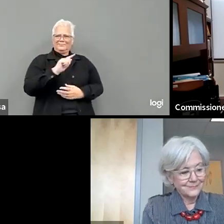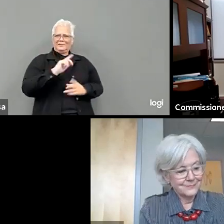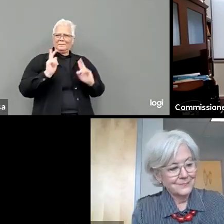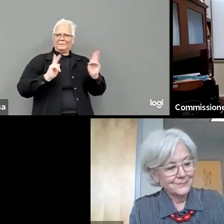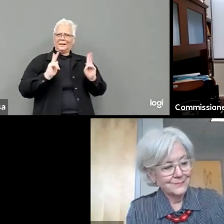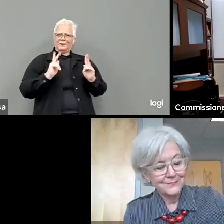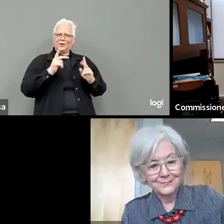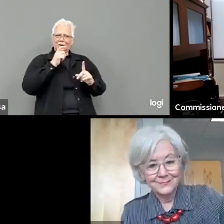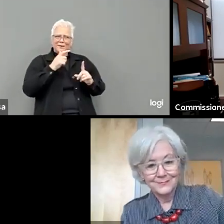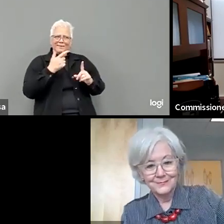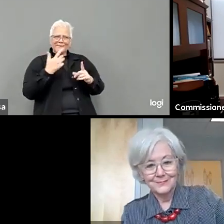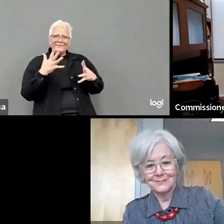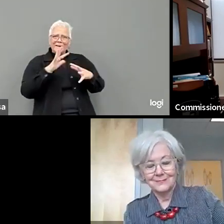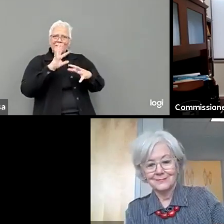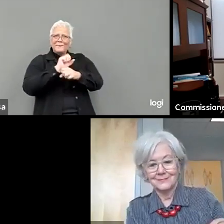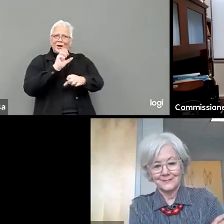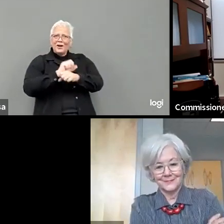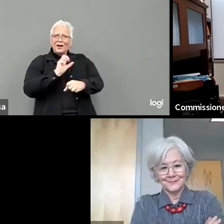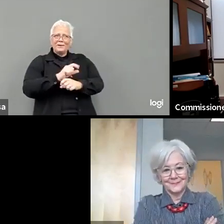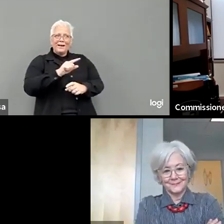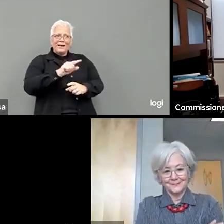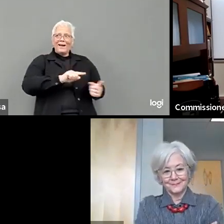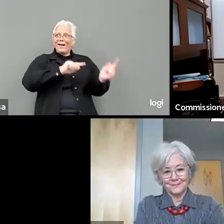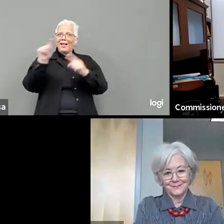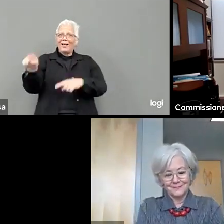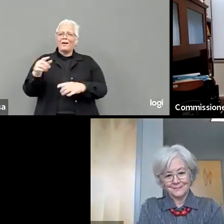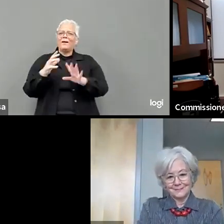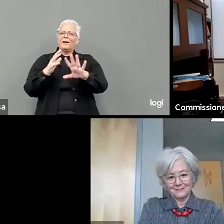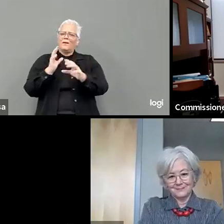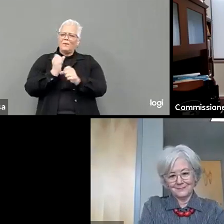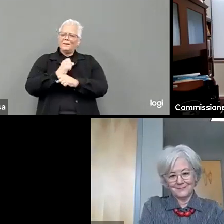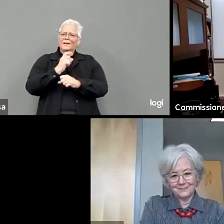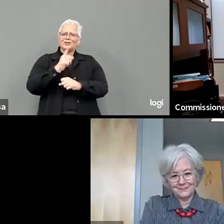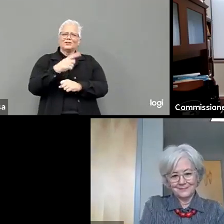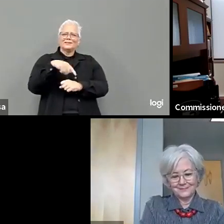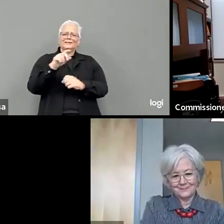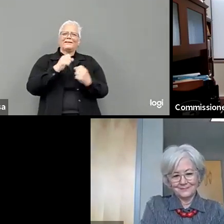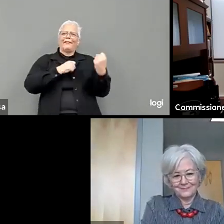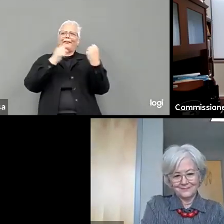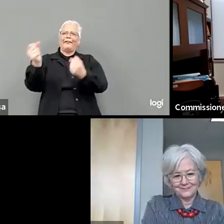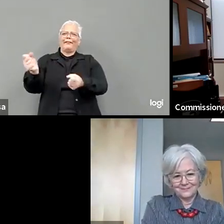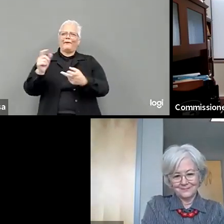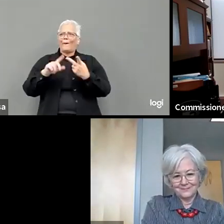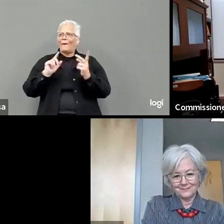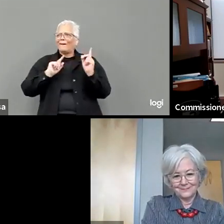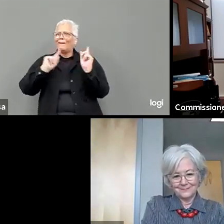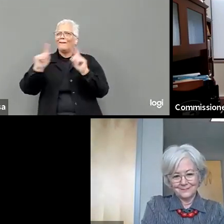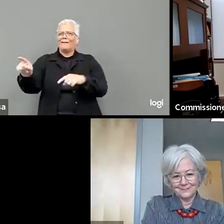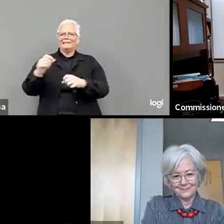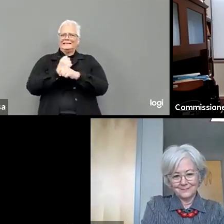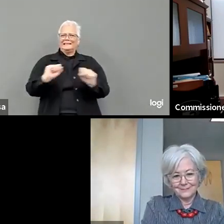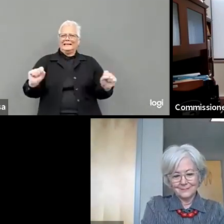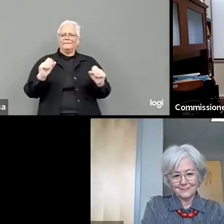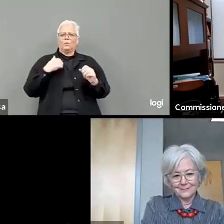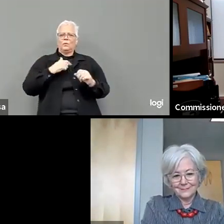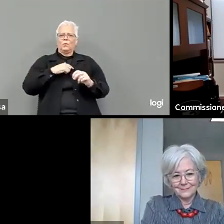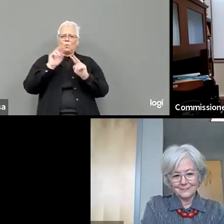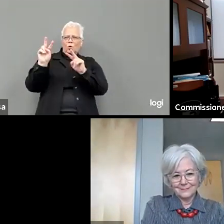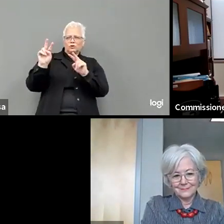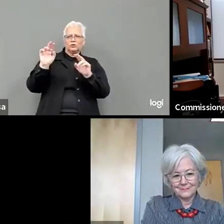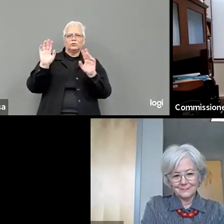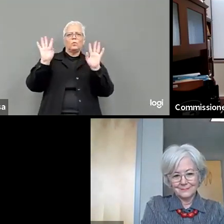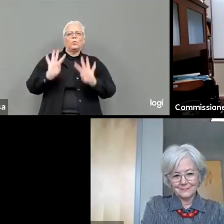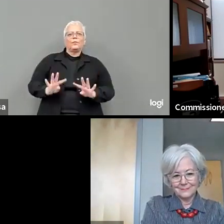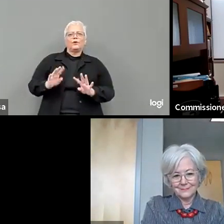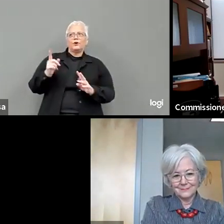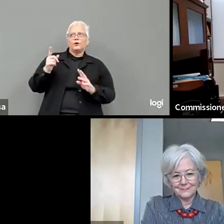to make sure that there's no risk to them being there. So we are knowing that we're following the weather reports, knowing that next week could be one of those